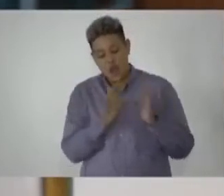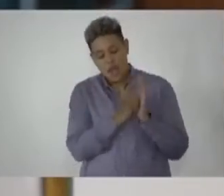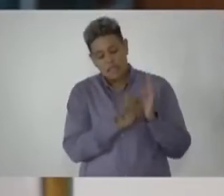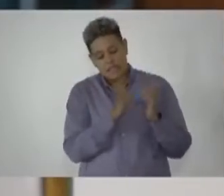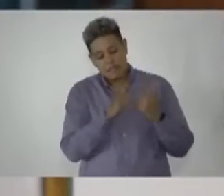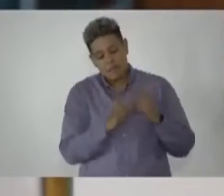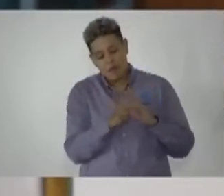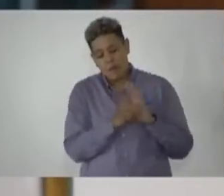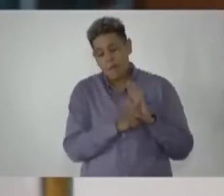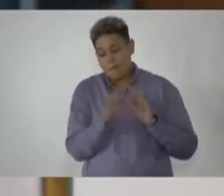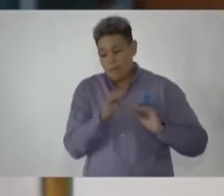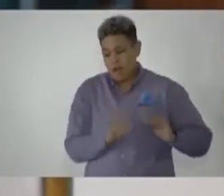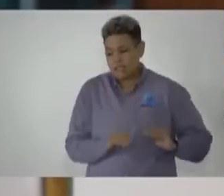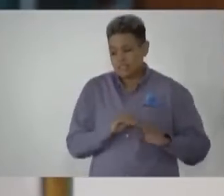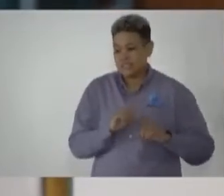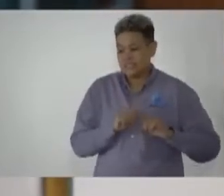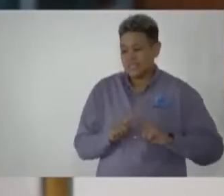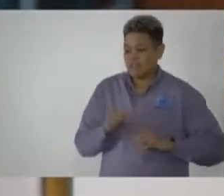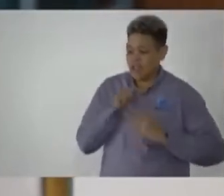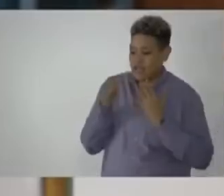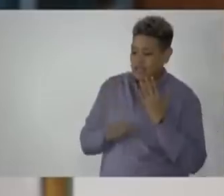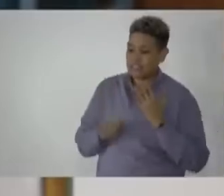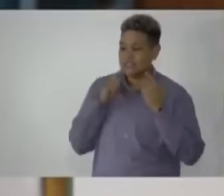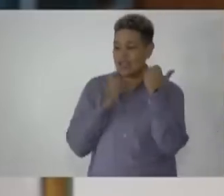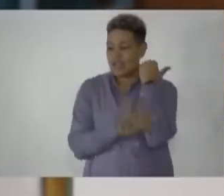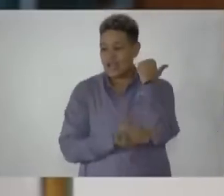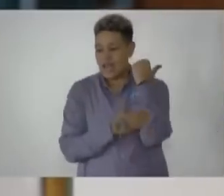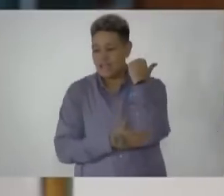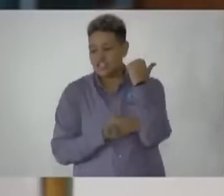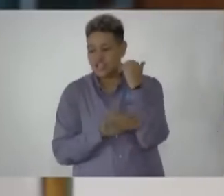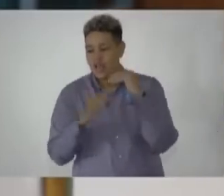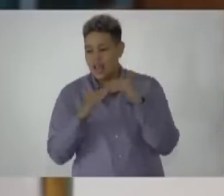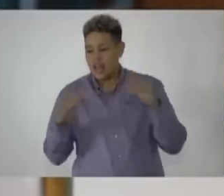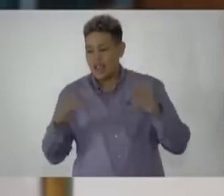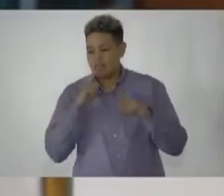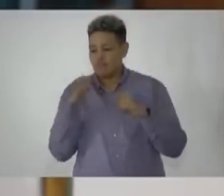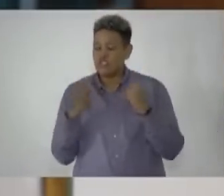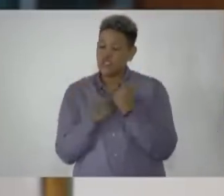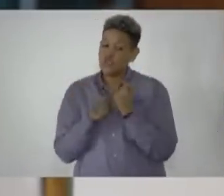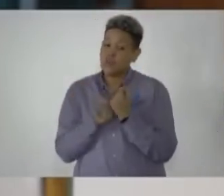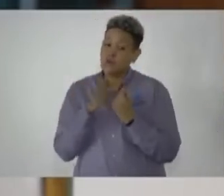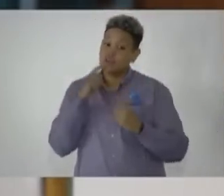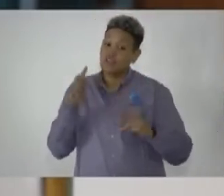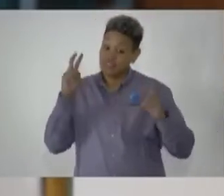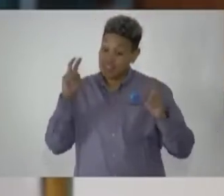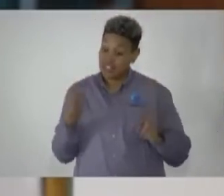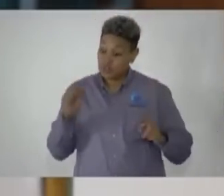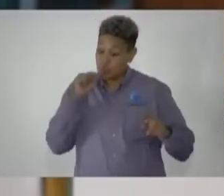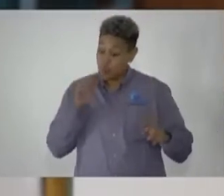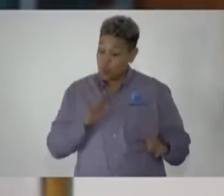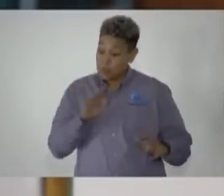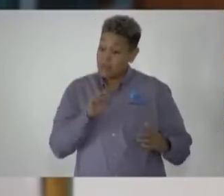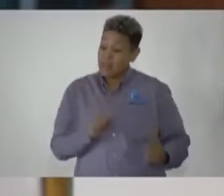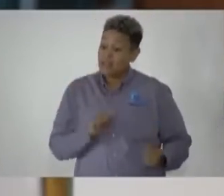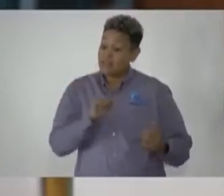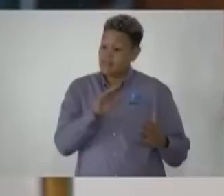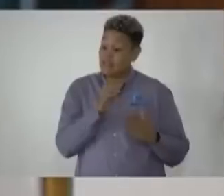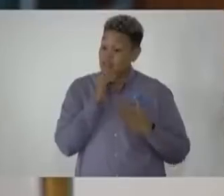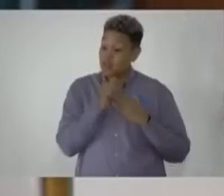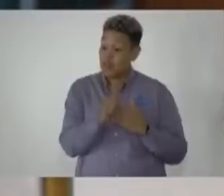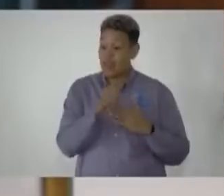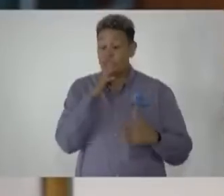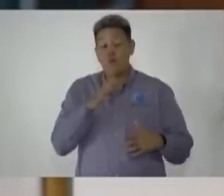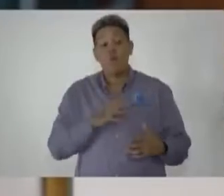and policy initiatives at a national level are supportive of the issues facing our women-led homes